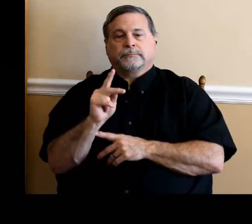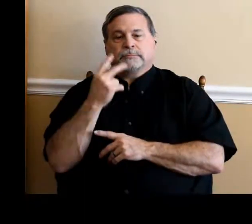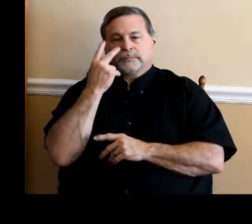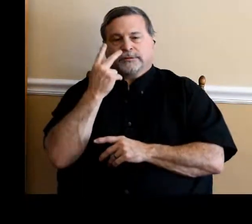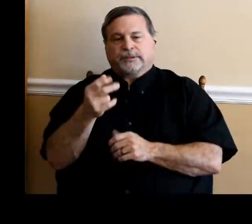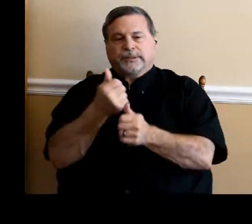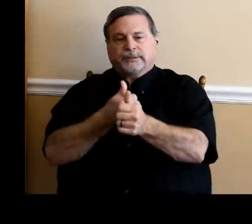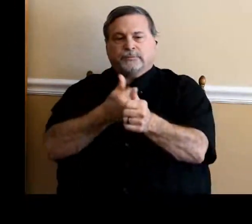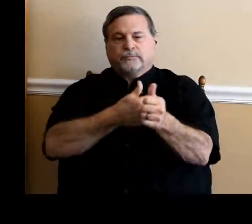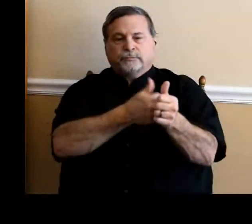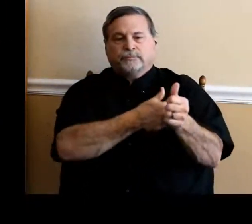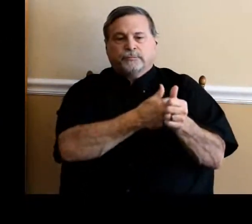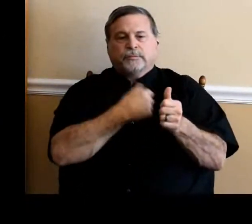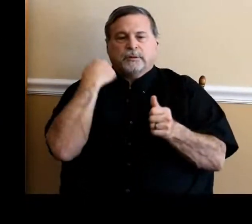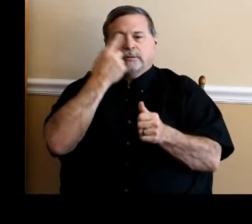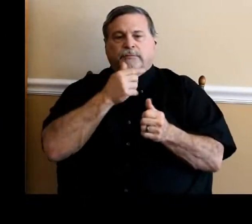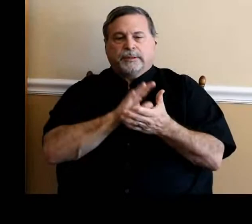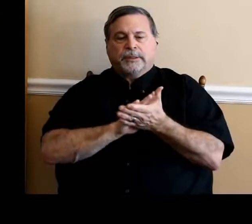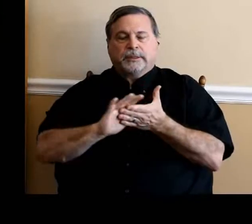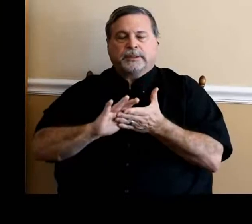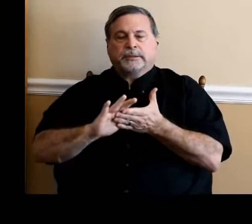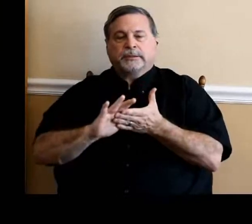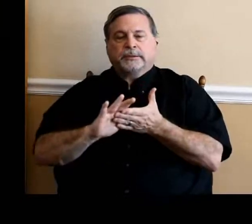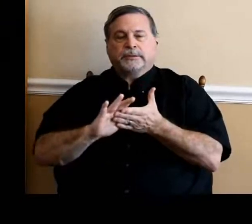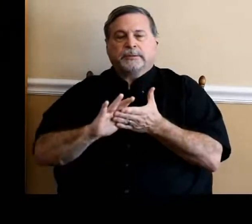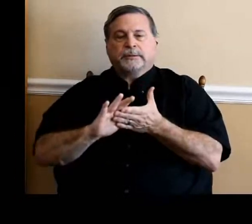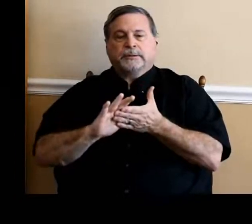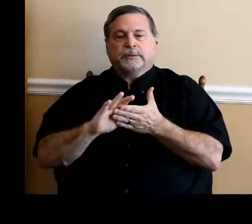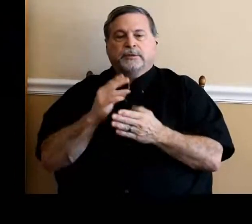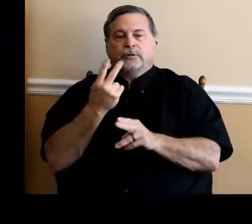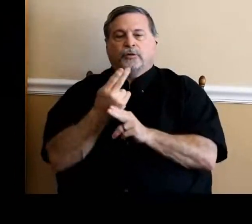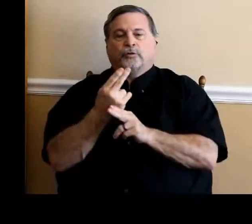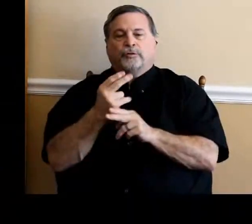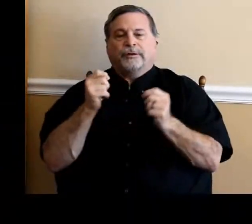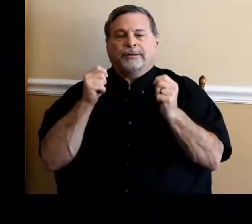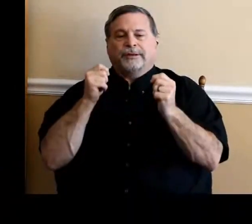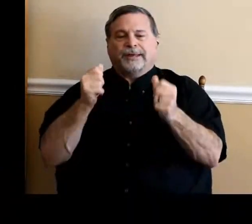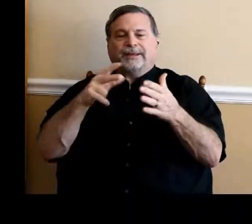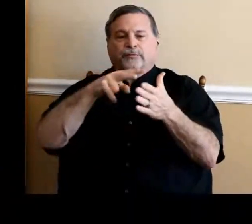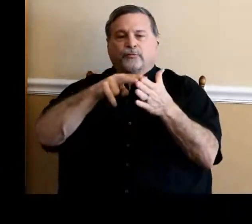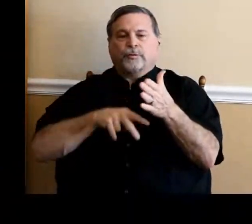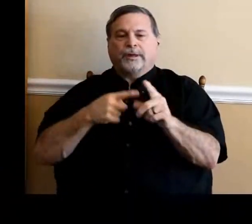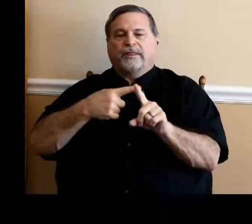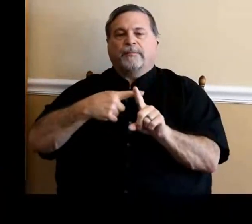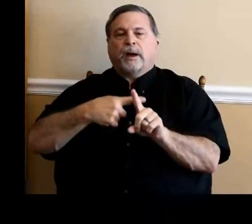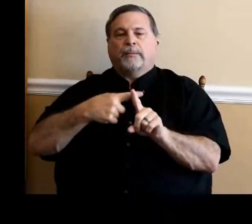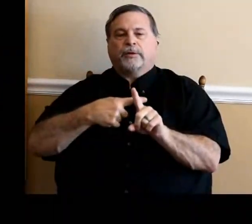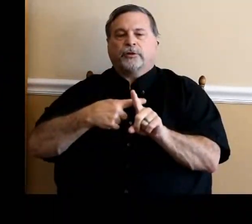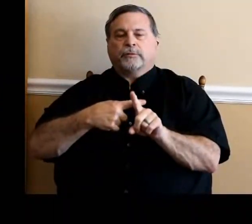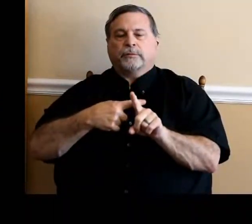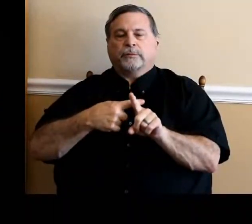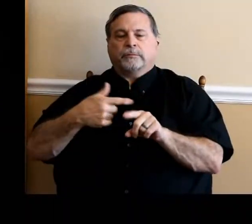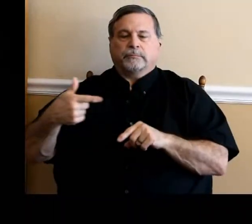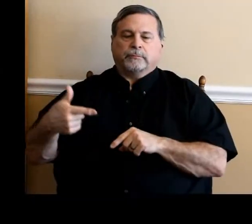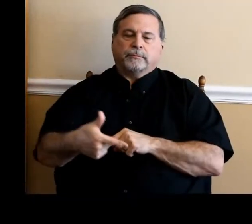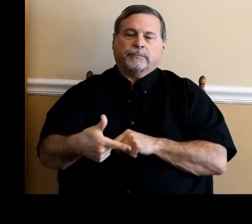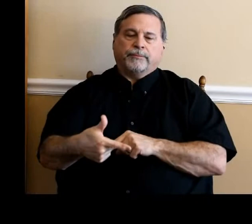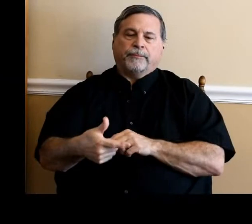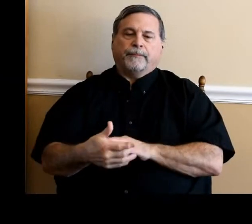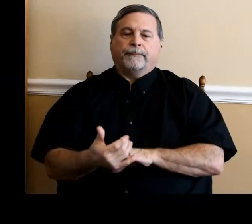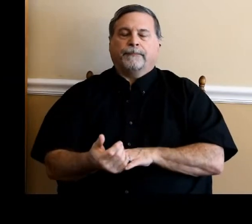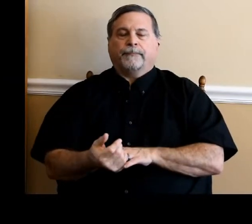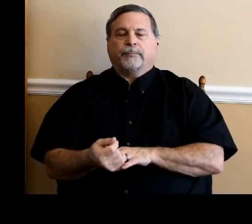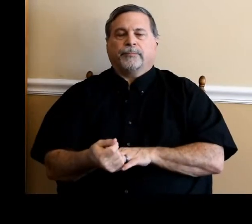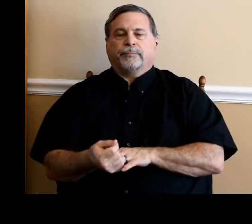So you can see each of them, they're coming out really nice. We're going to take a instant read thermometer.